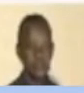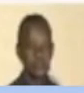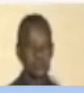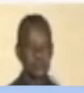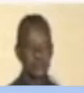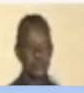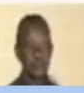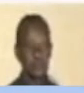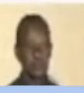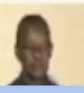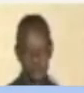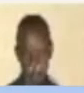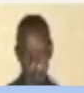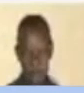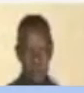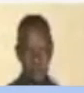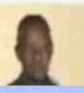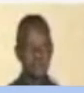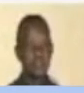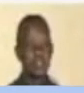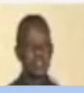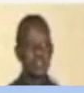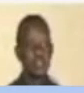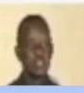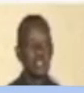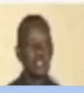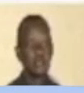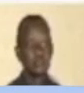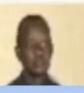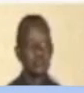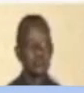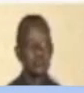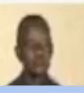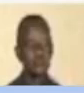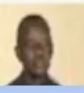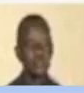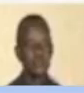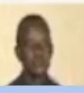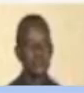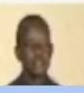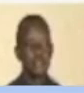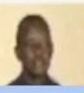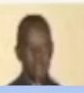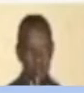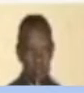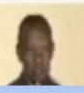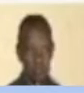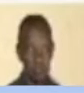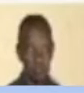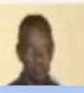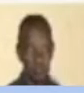with the last quarter of the academic year, and I want